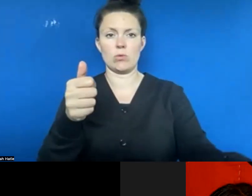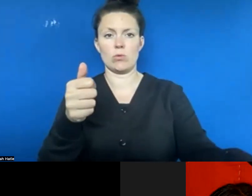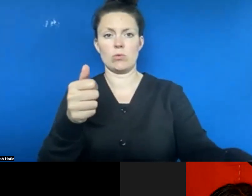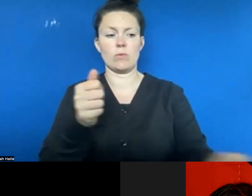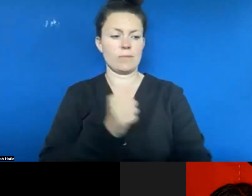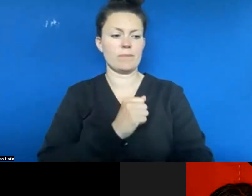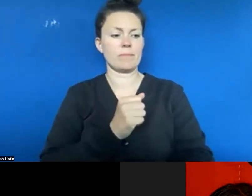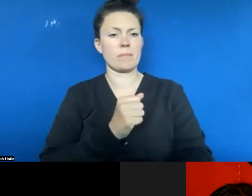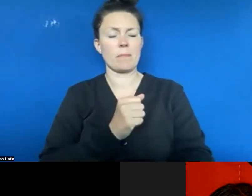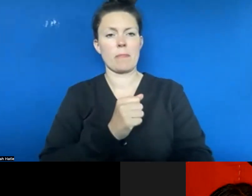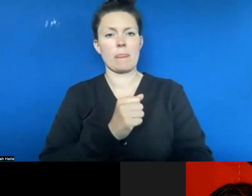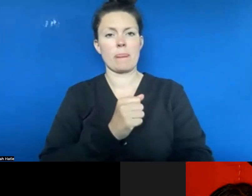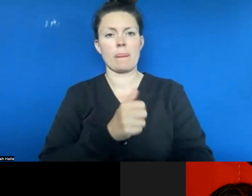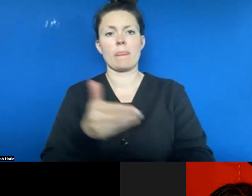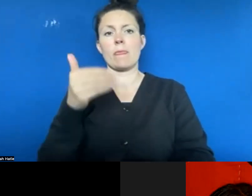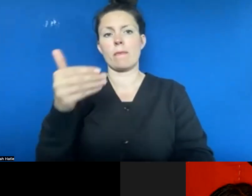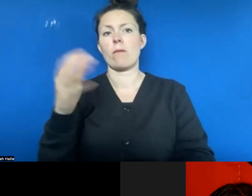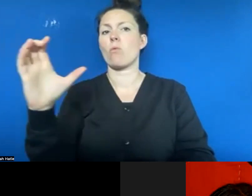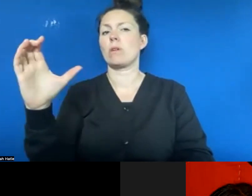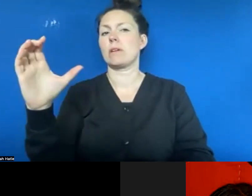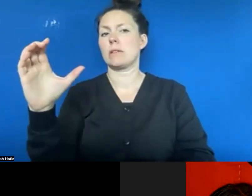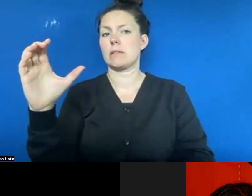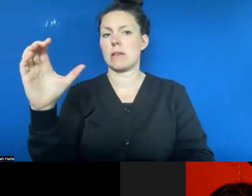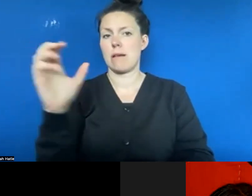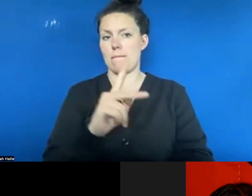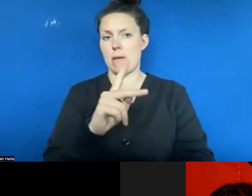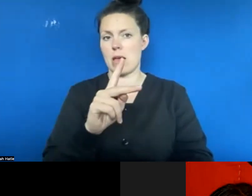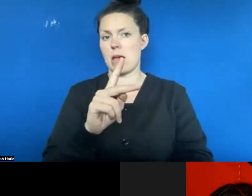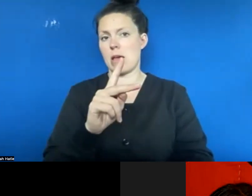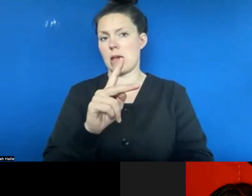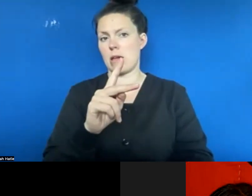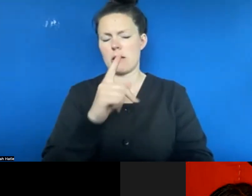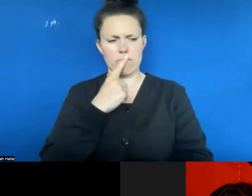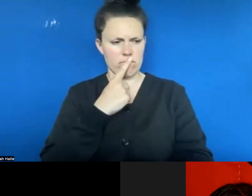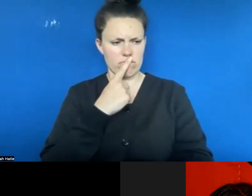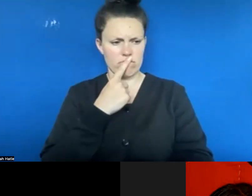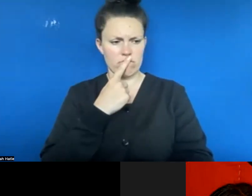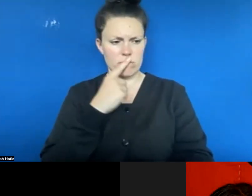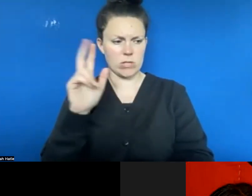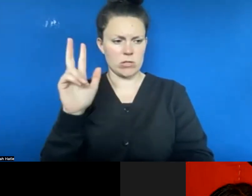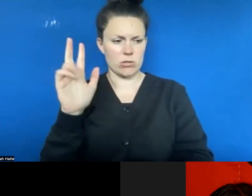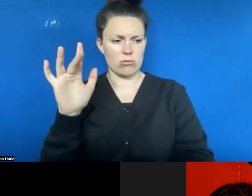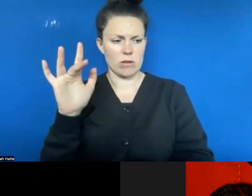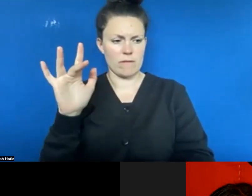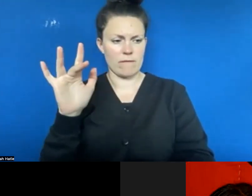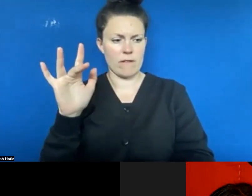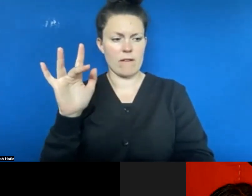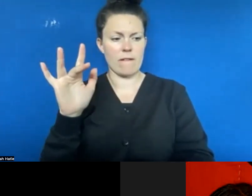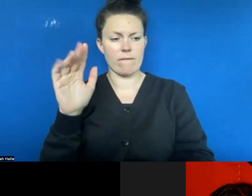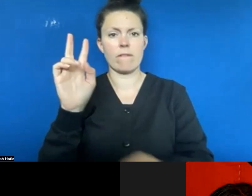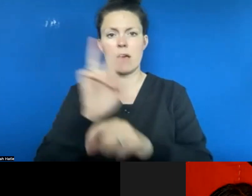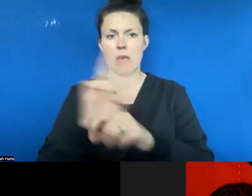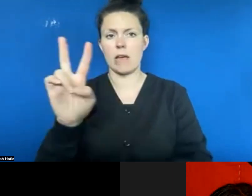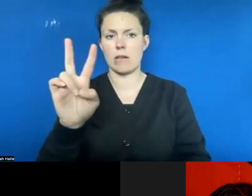time. So let's come back at 25, is that right? 25 minutes after the